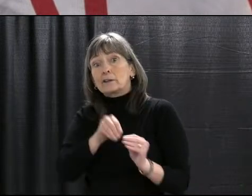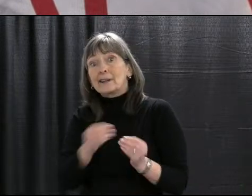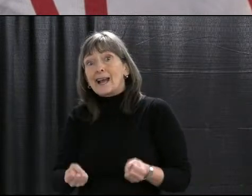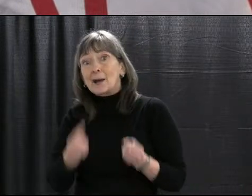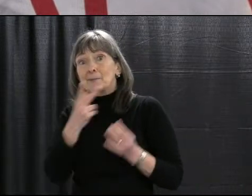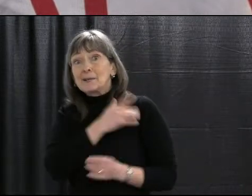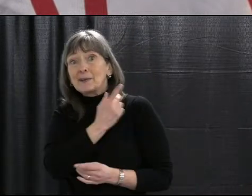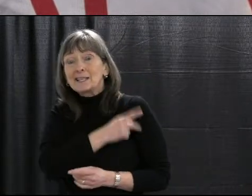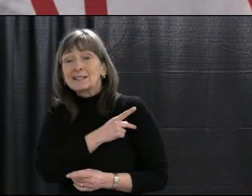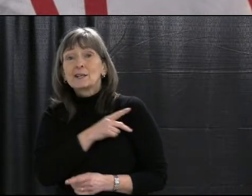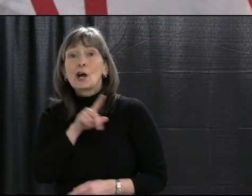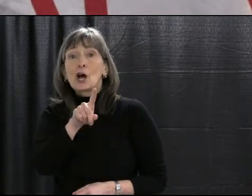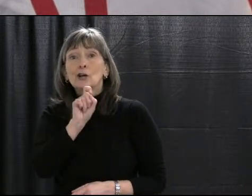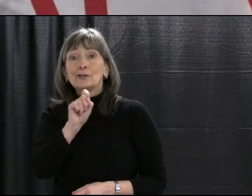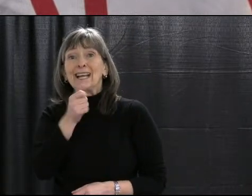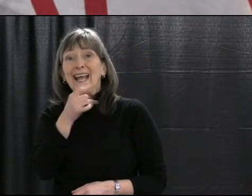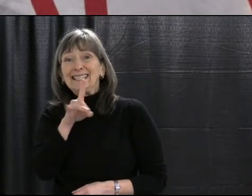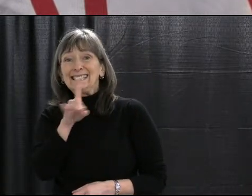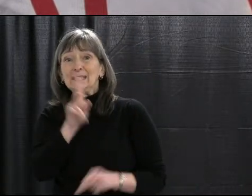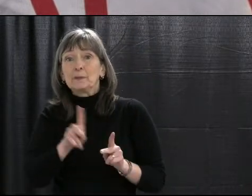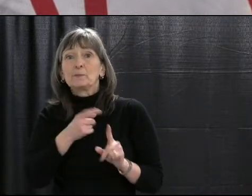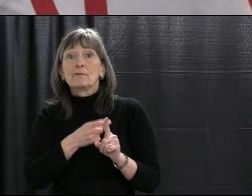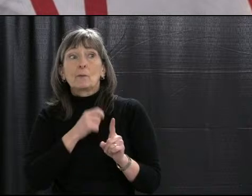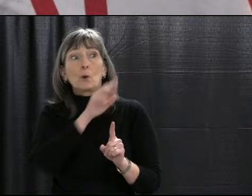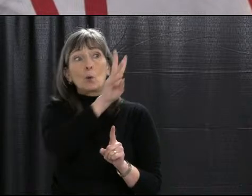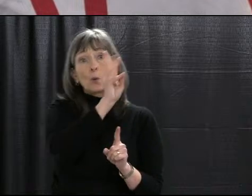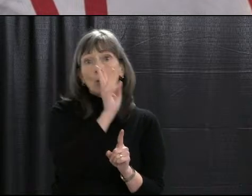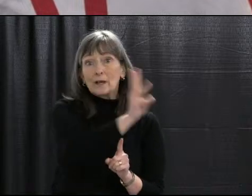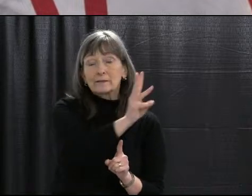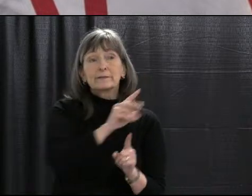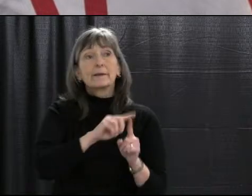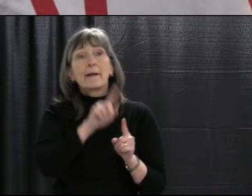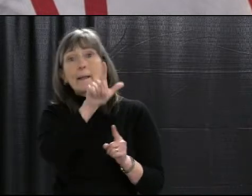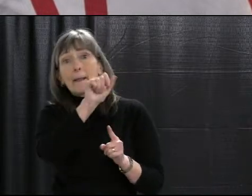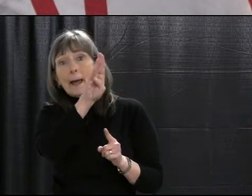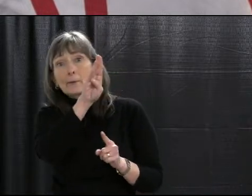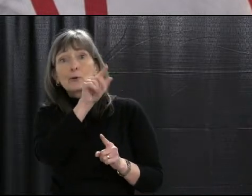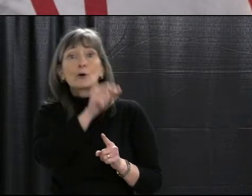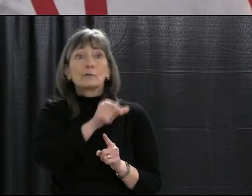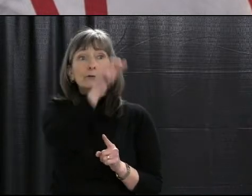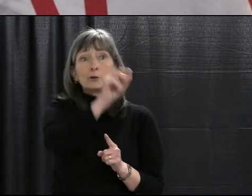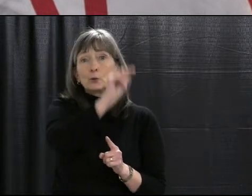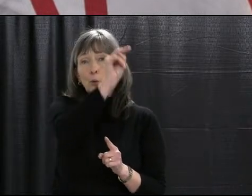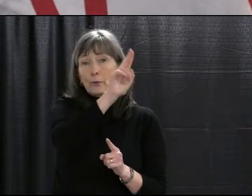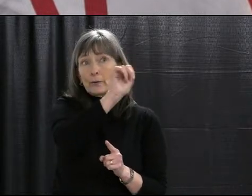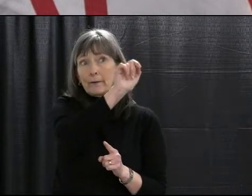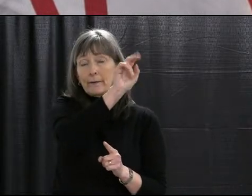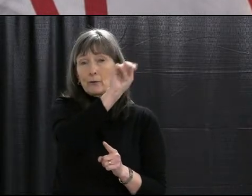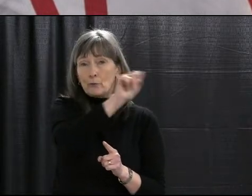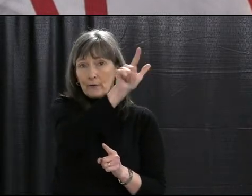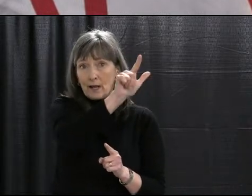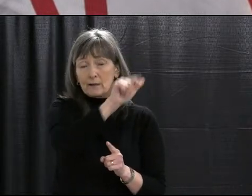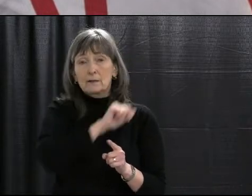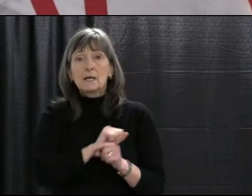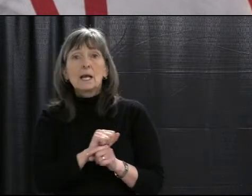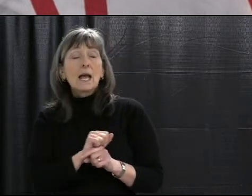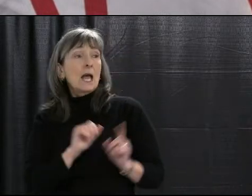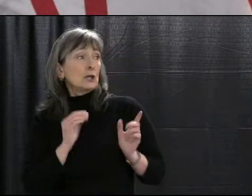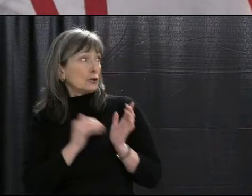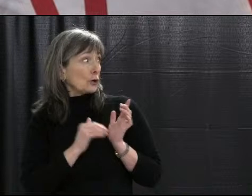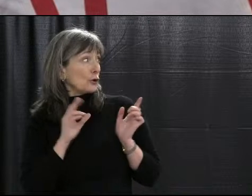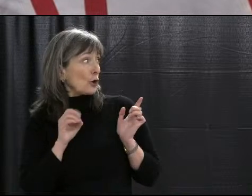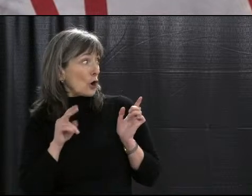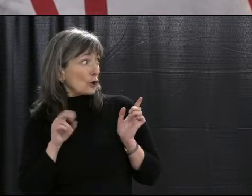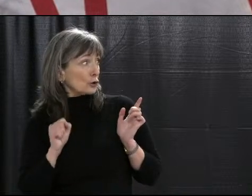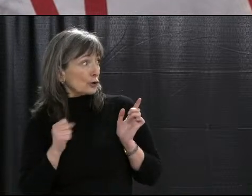118 patients from Western and Lab Grenfell zones in the province, and I understand from Dr. Connors we've